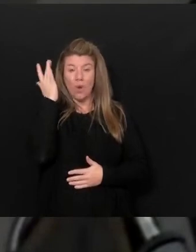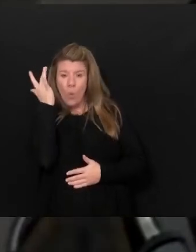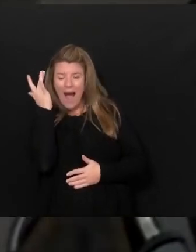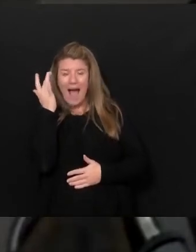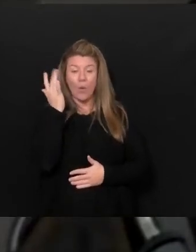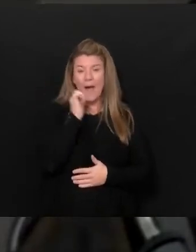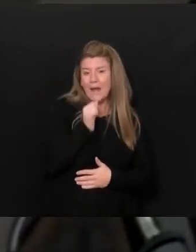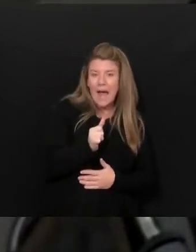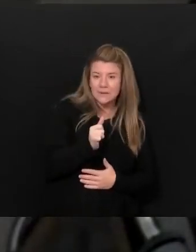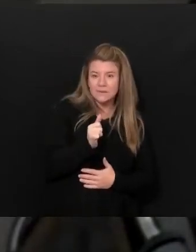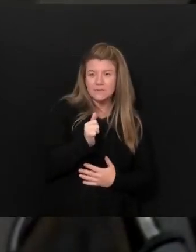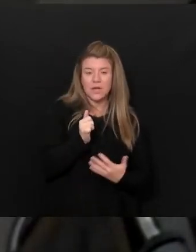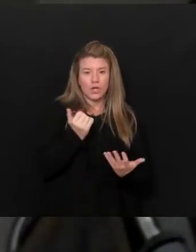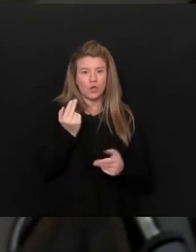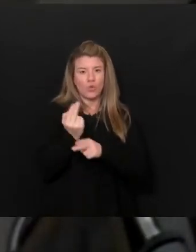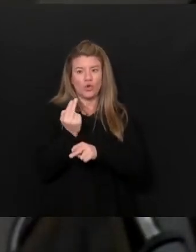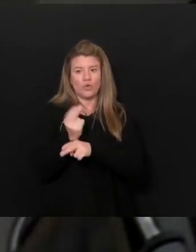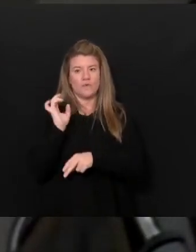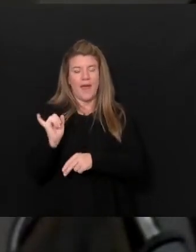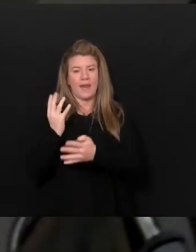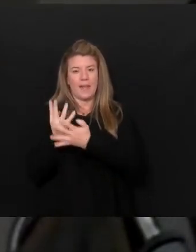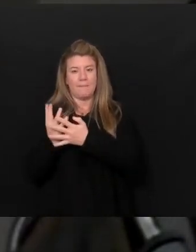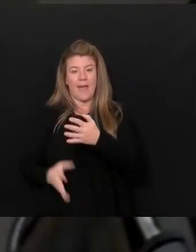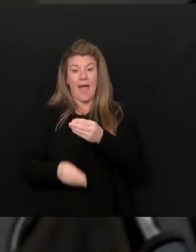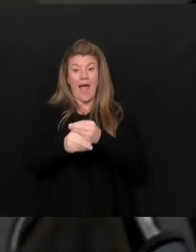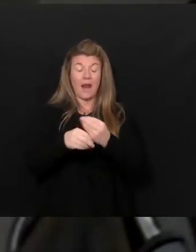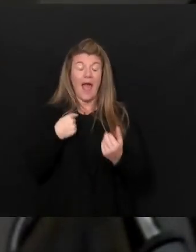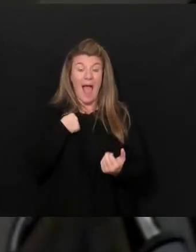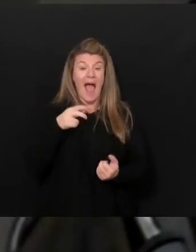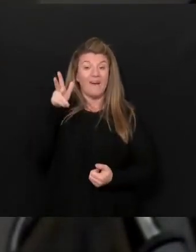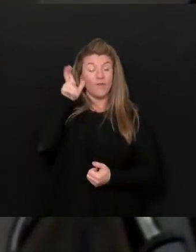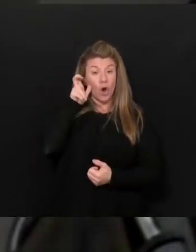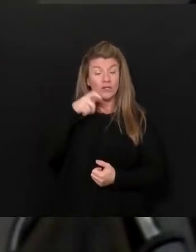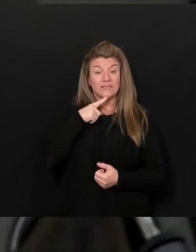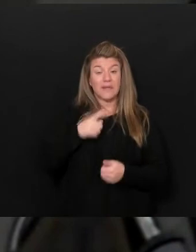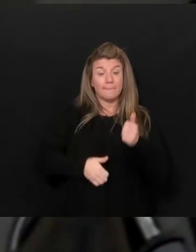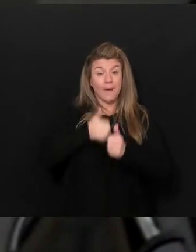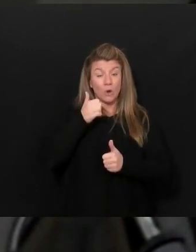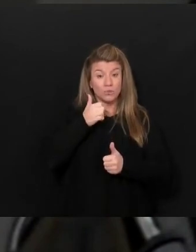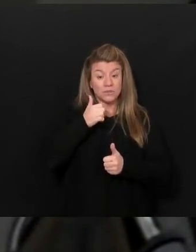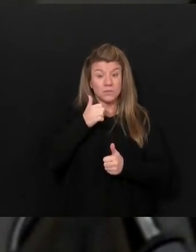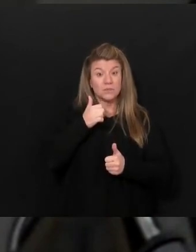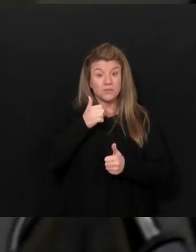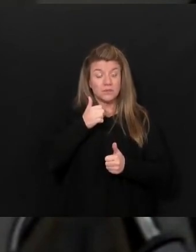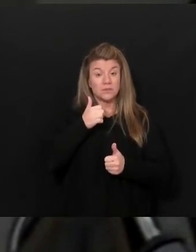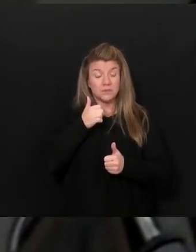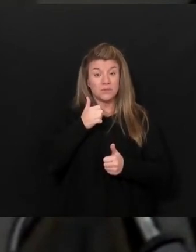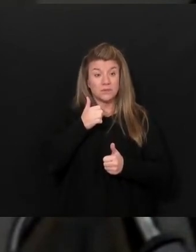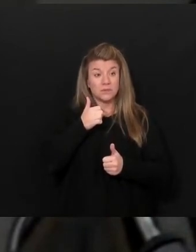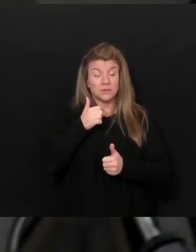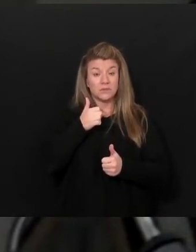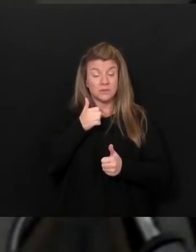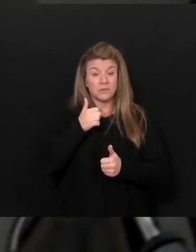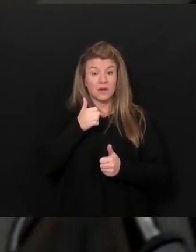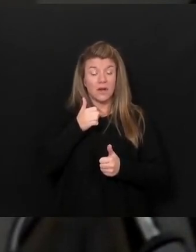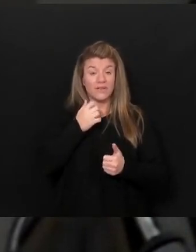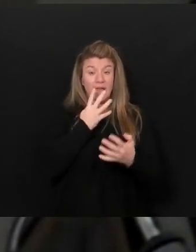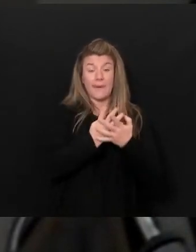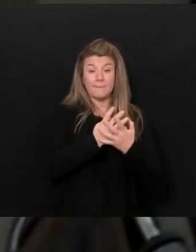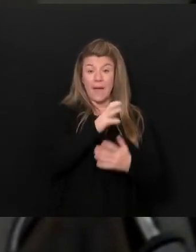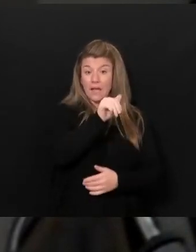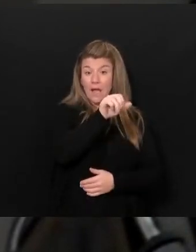why not that wouldn't be the case. I've heard it said that most of the cases, and you can confirm this for me one way or the other, that